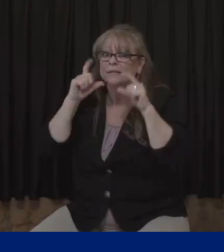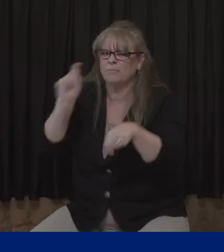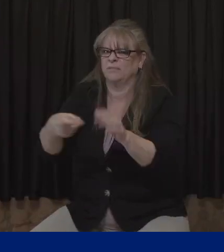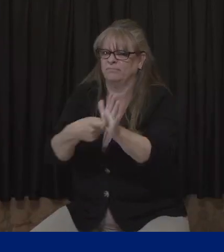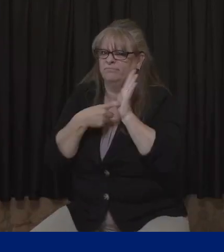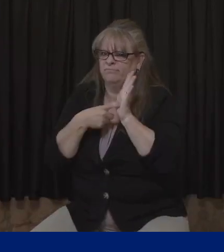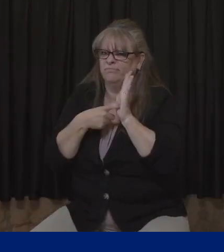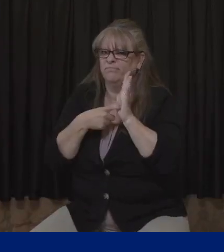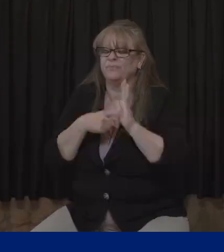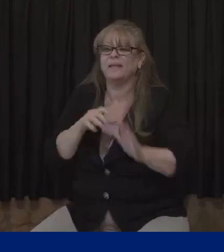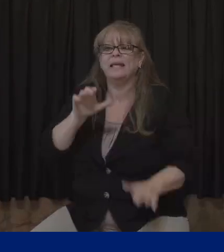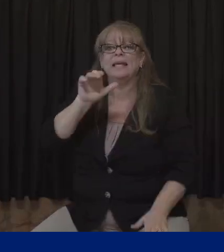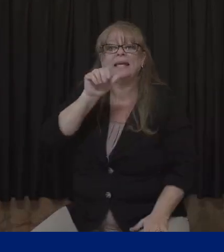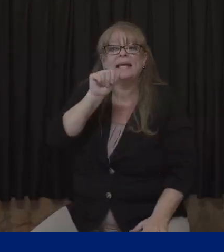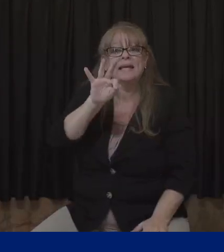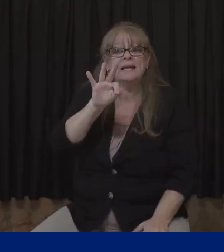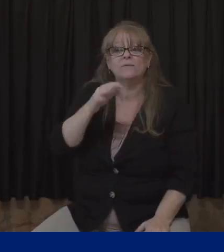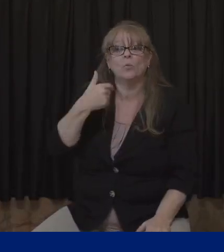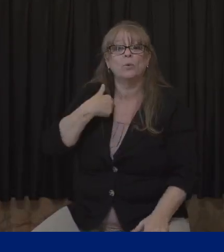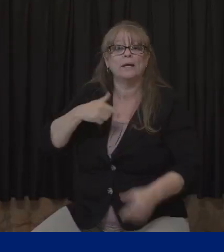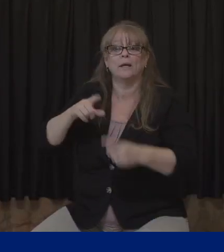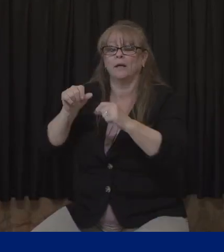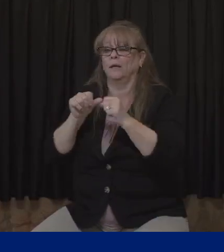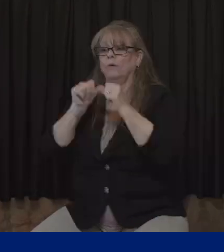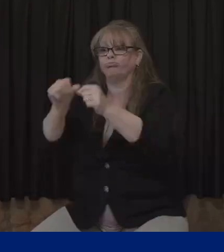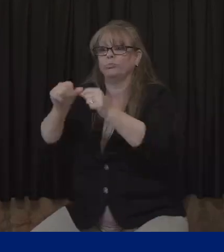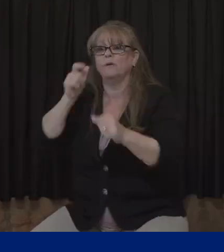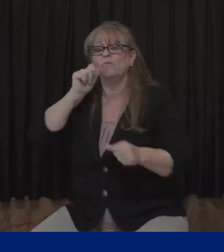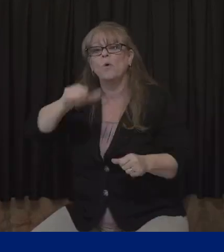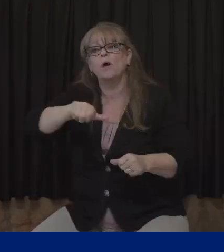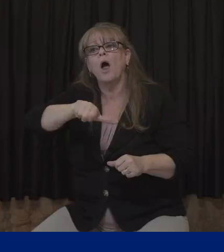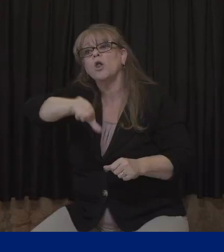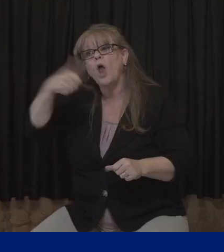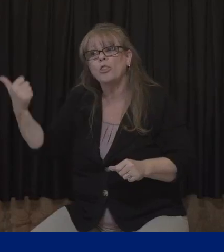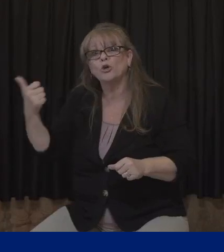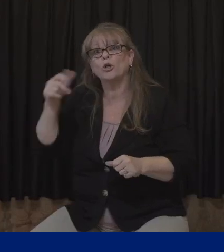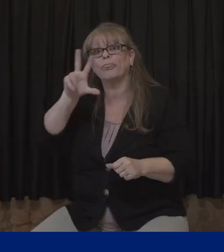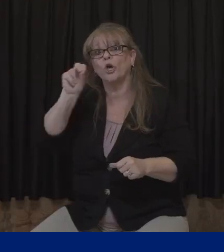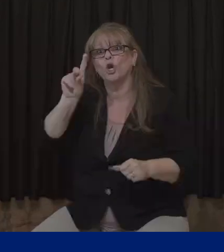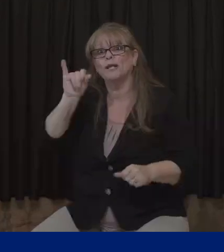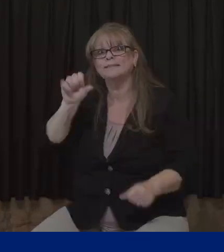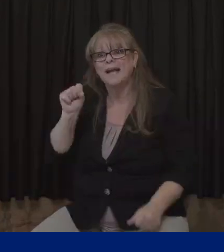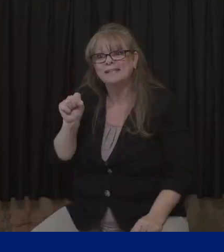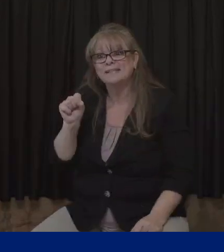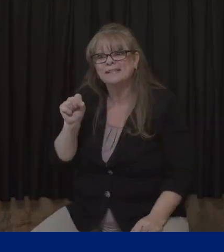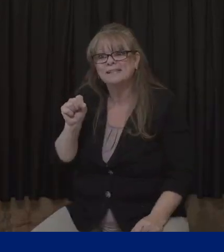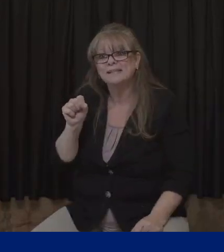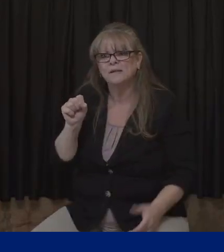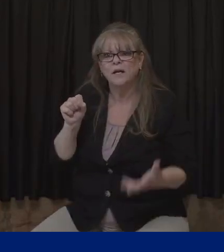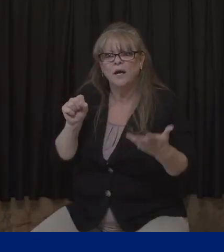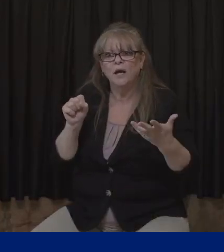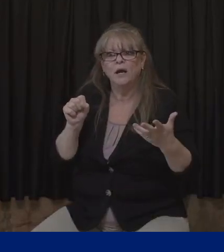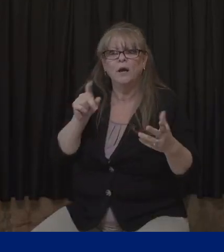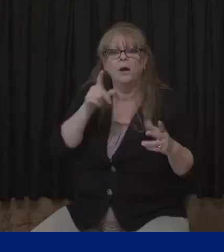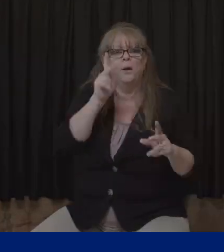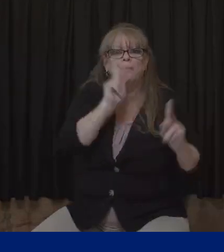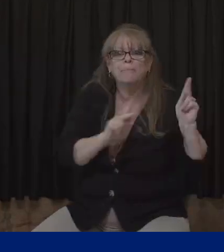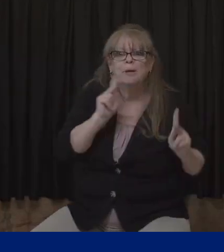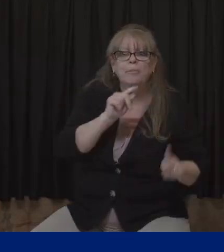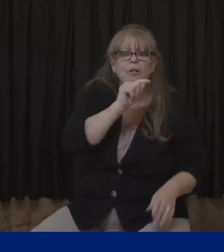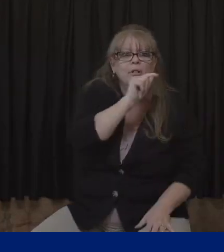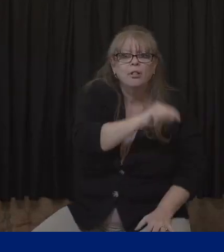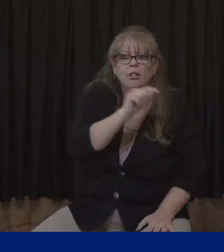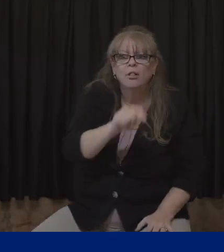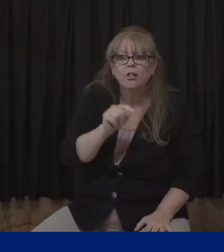procedures that people need. I've heard of people that say they have cavities, they need fillings, they have crowns that need to be replaced, they need that knee replacement surgery. Those